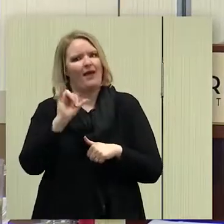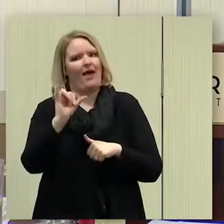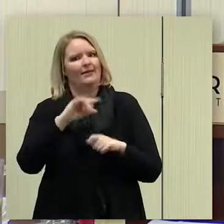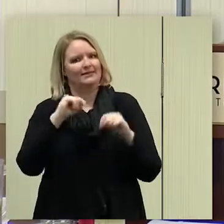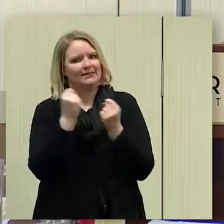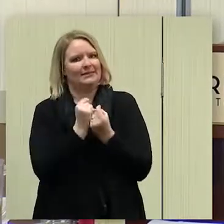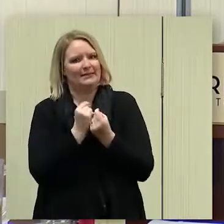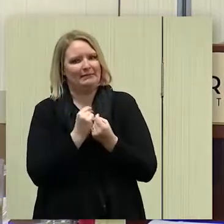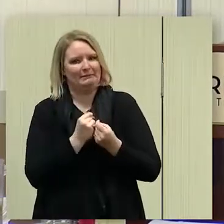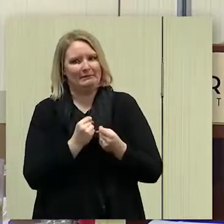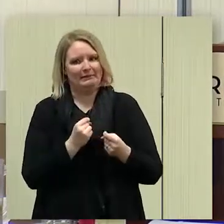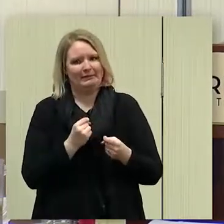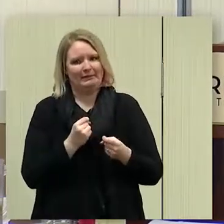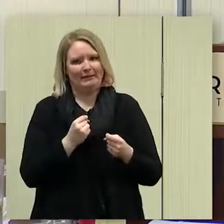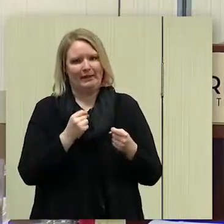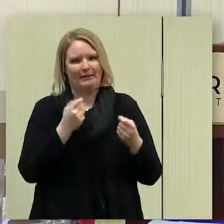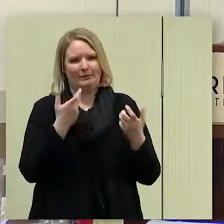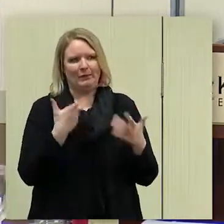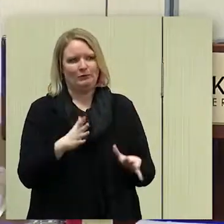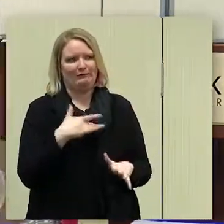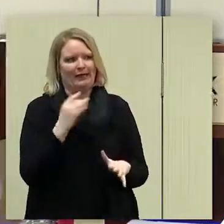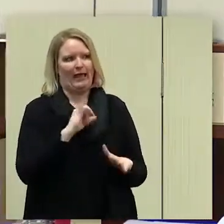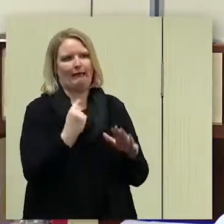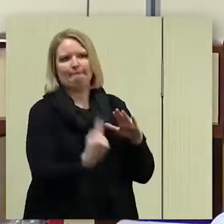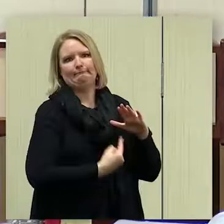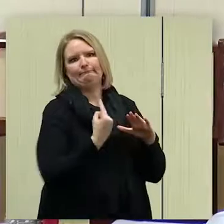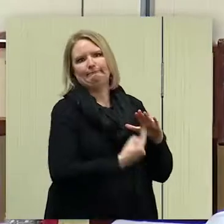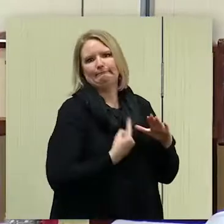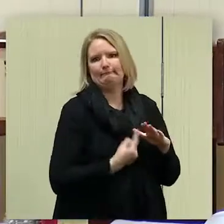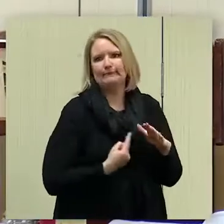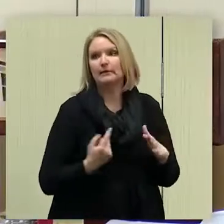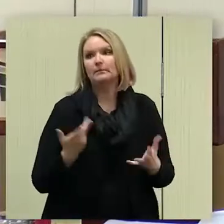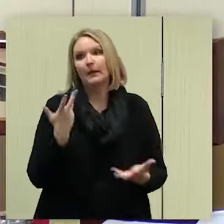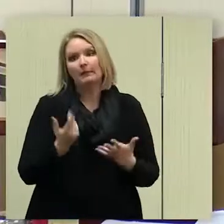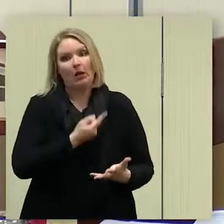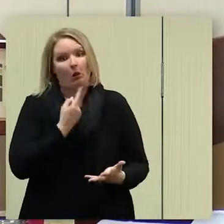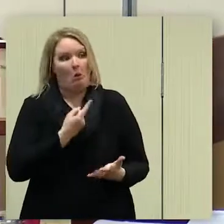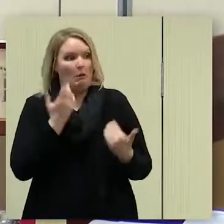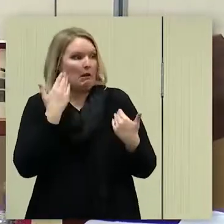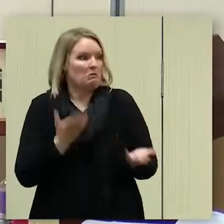teams rather than feeling like you're in it alone, but you might be in it alone.